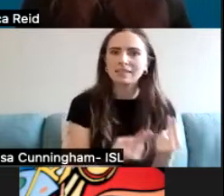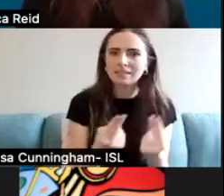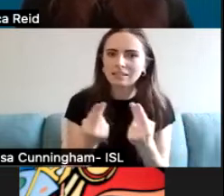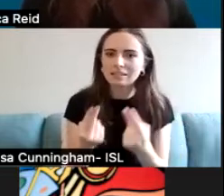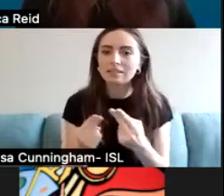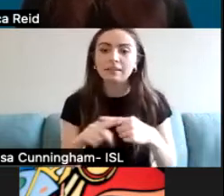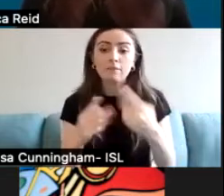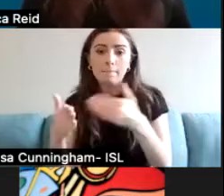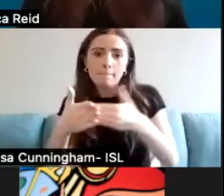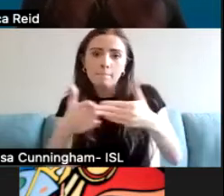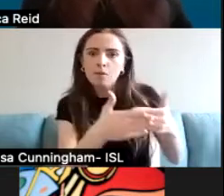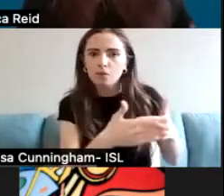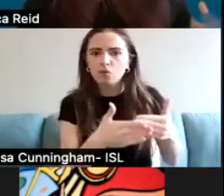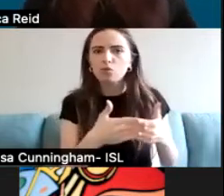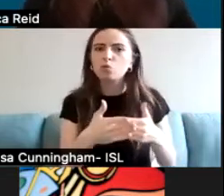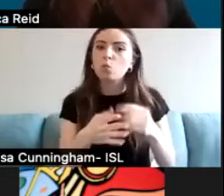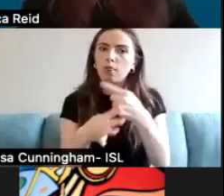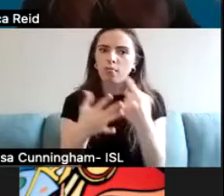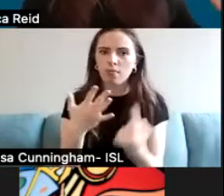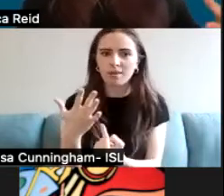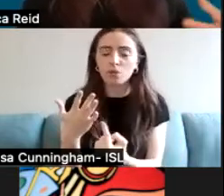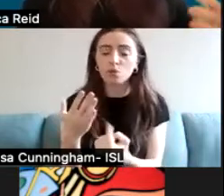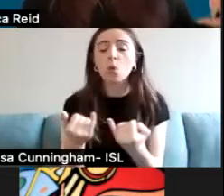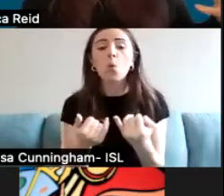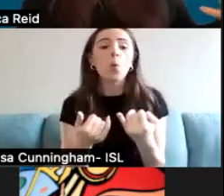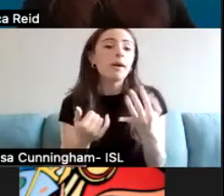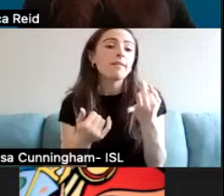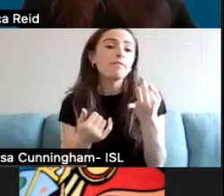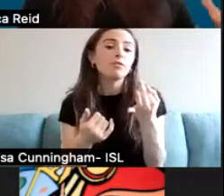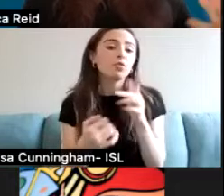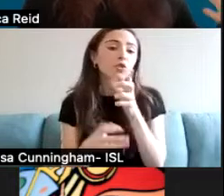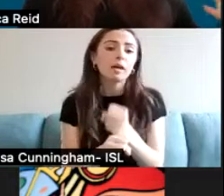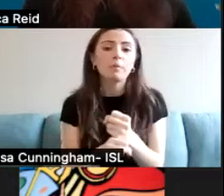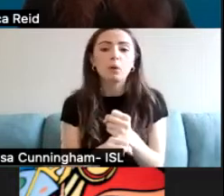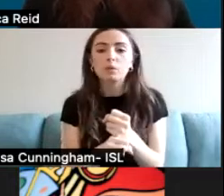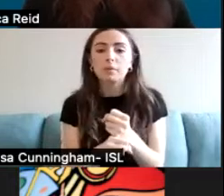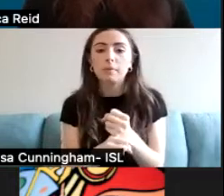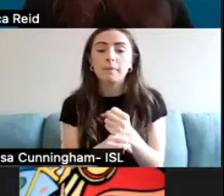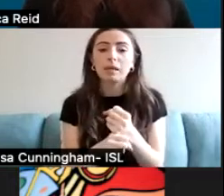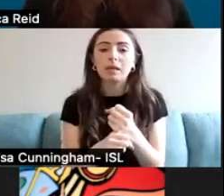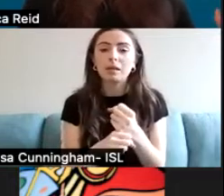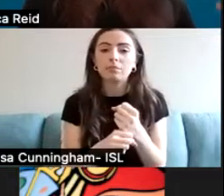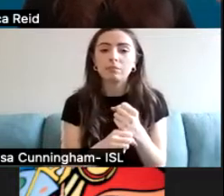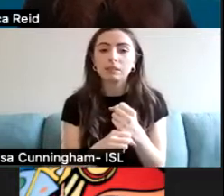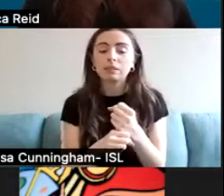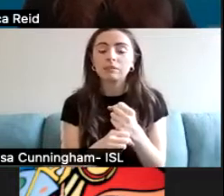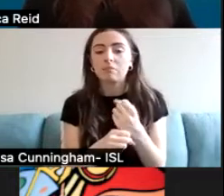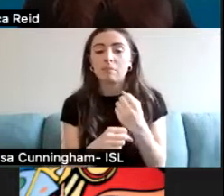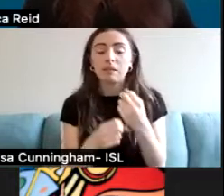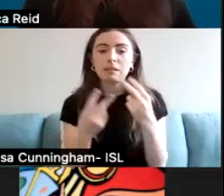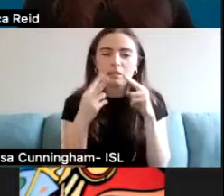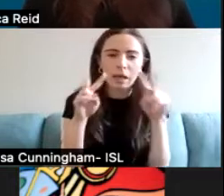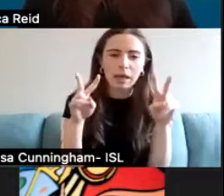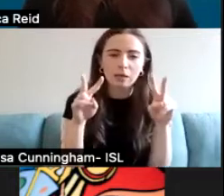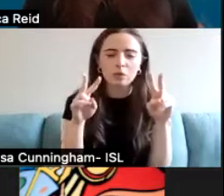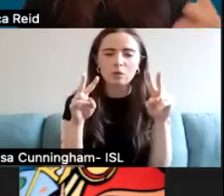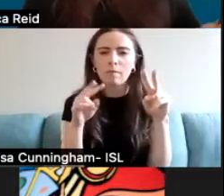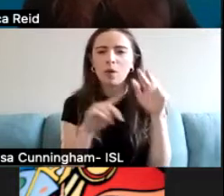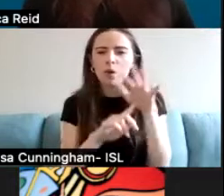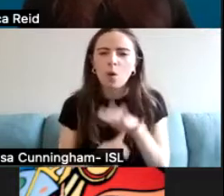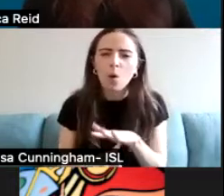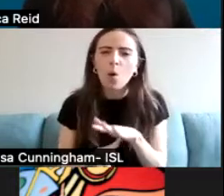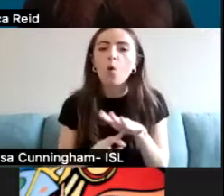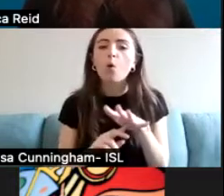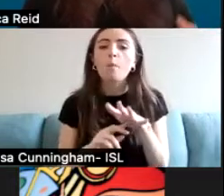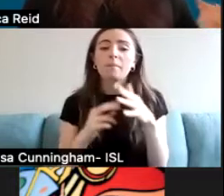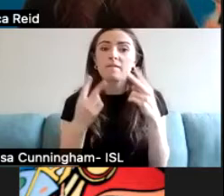have different barriers. So if we're looking at someone that has low sight or vision loss, they're going to